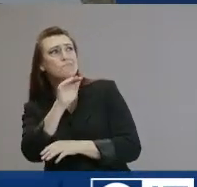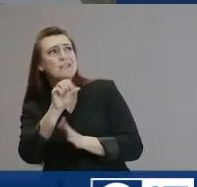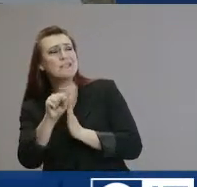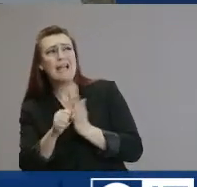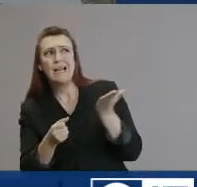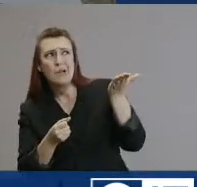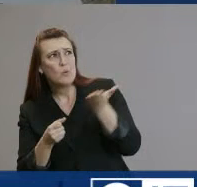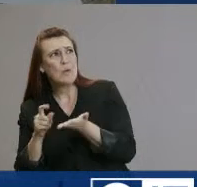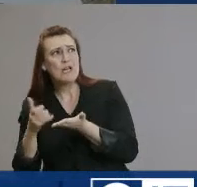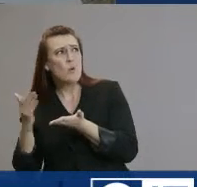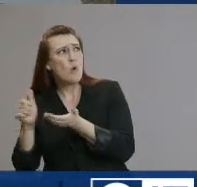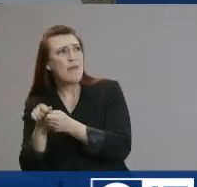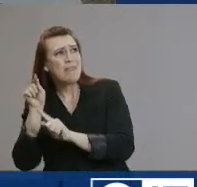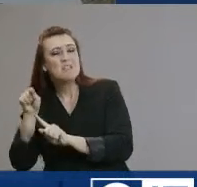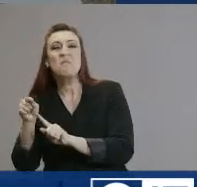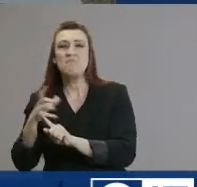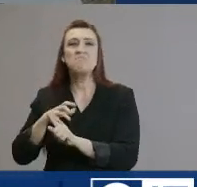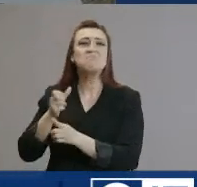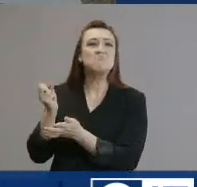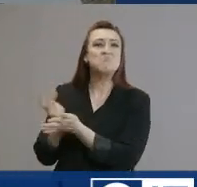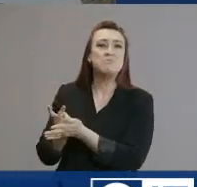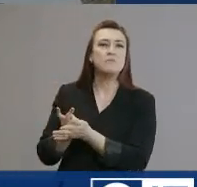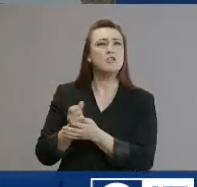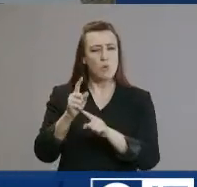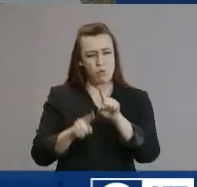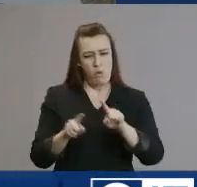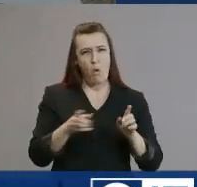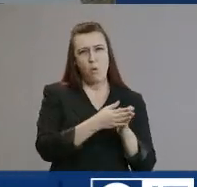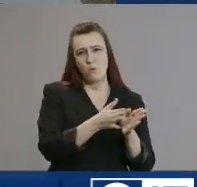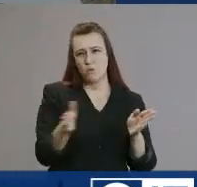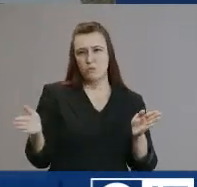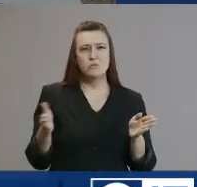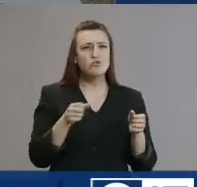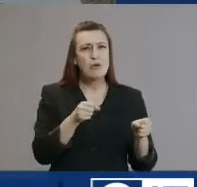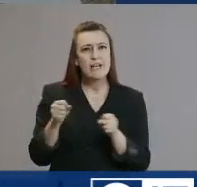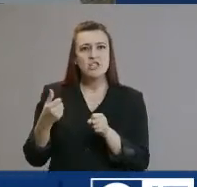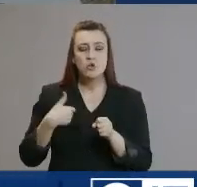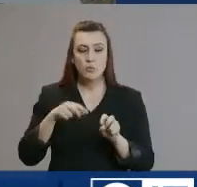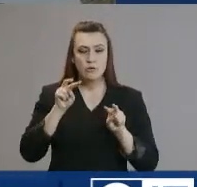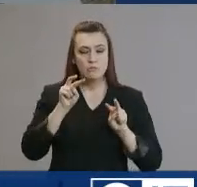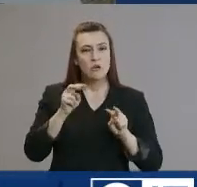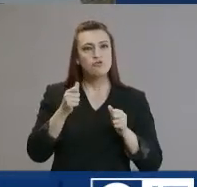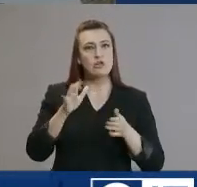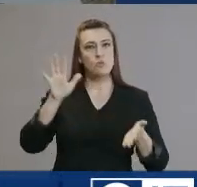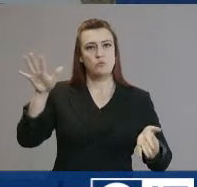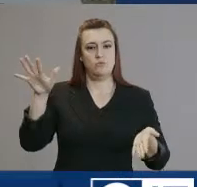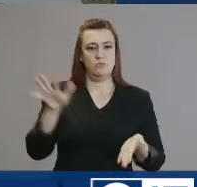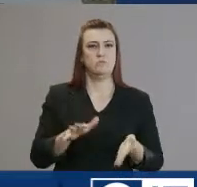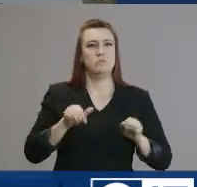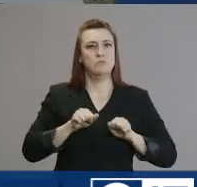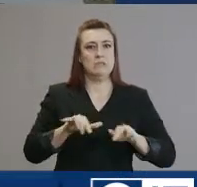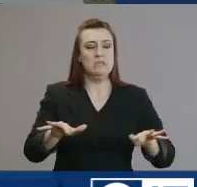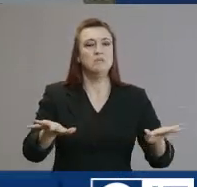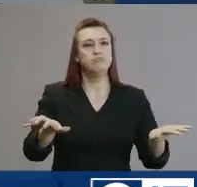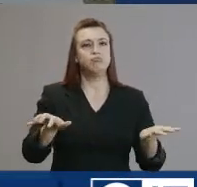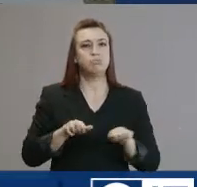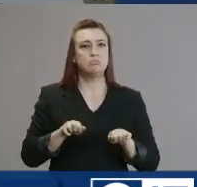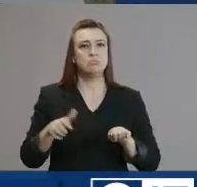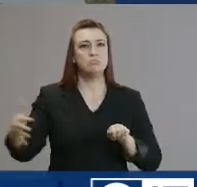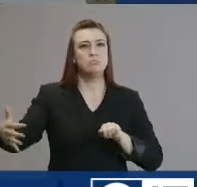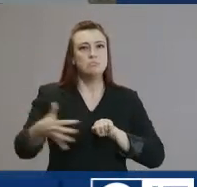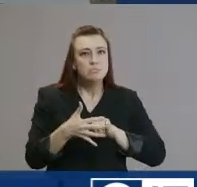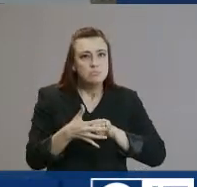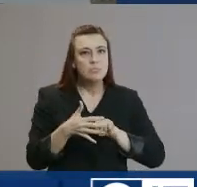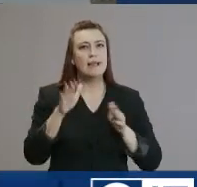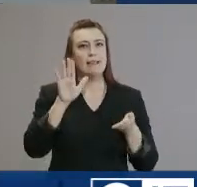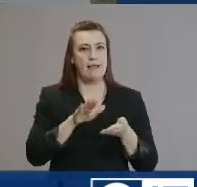for those mitigation strategies was really to slow the spread so that we could ensure that we had adequate hospital capacity.